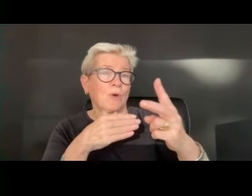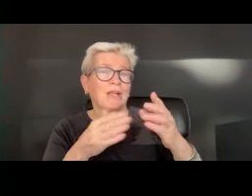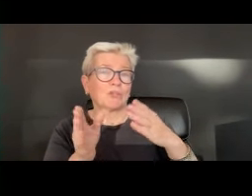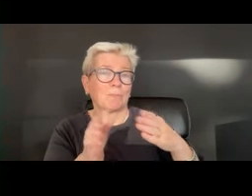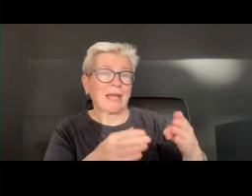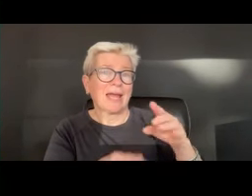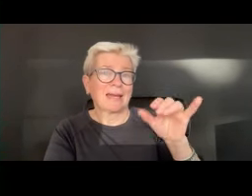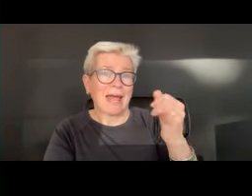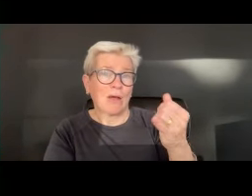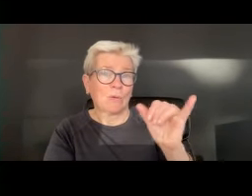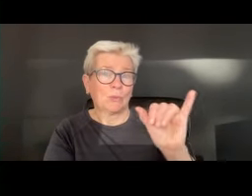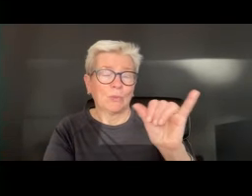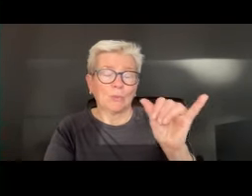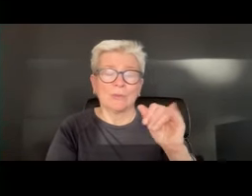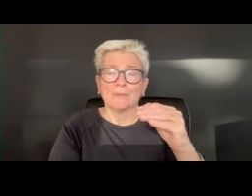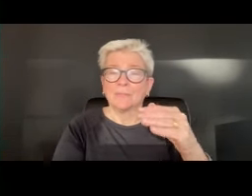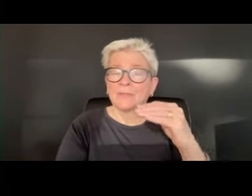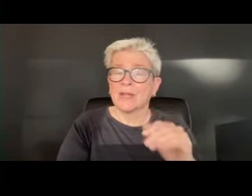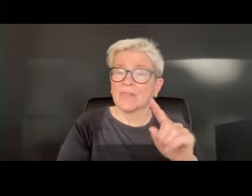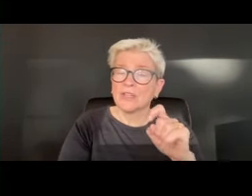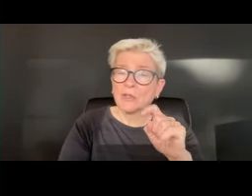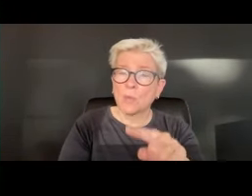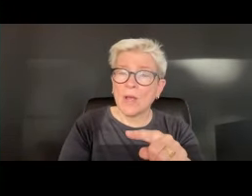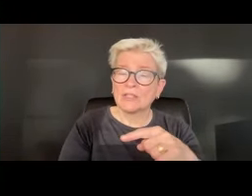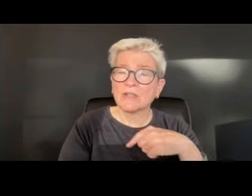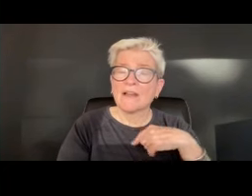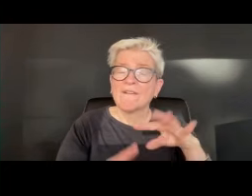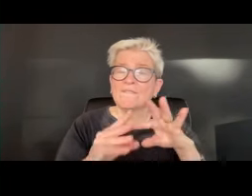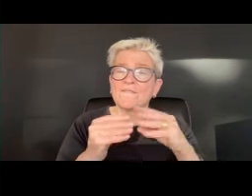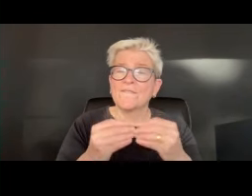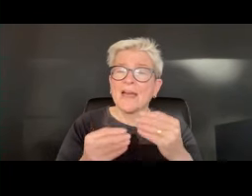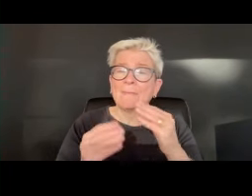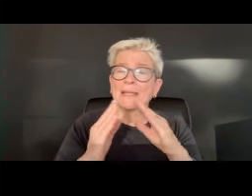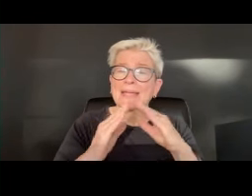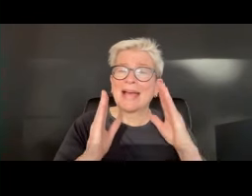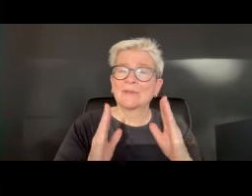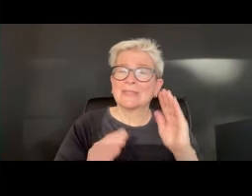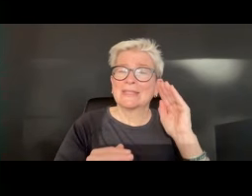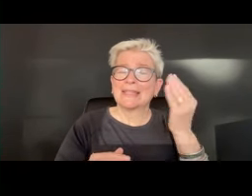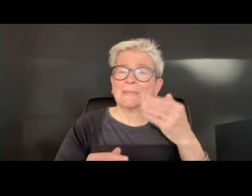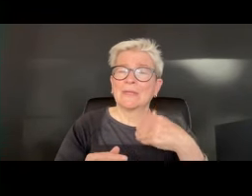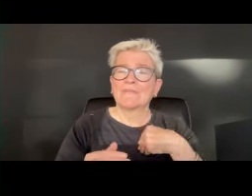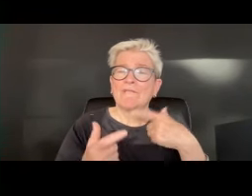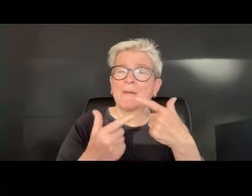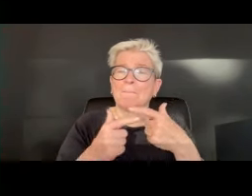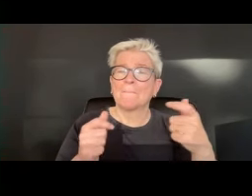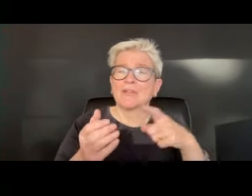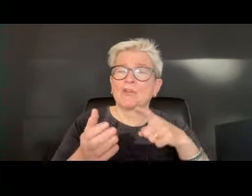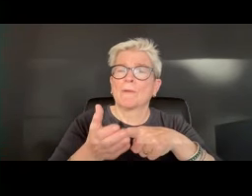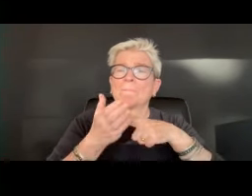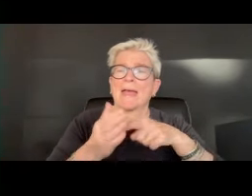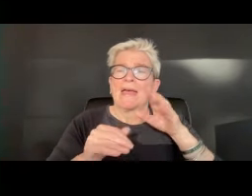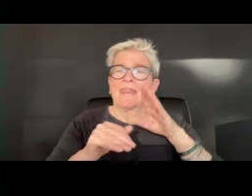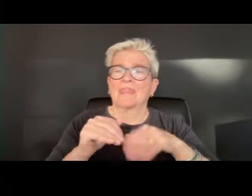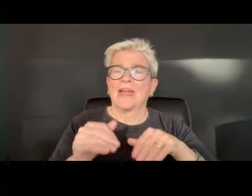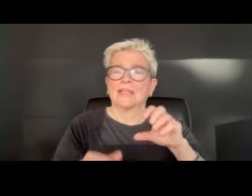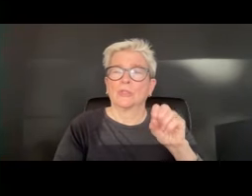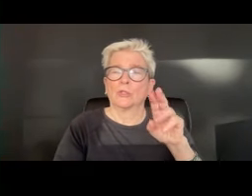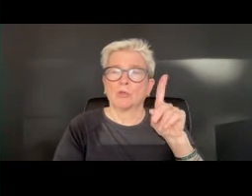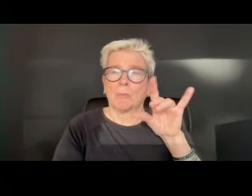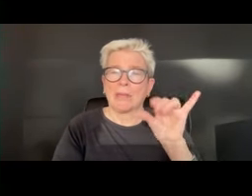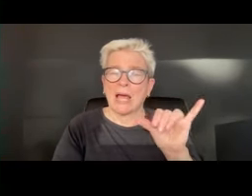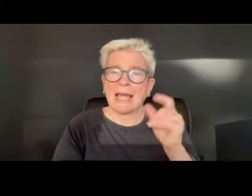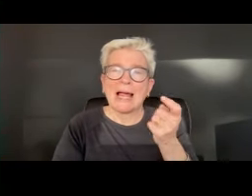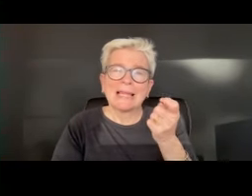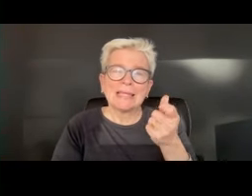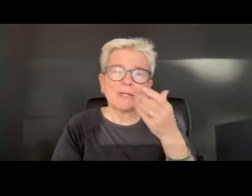There's a question and statement. Family housing seems to have a greater demand than supply, only somewhat due to affordability.